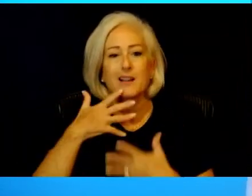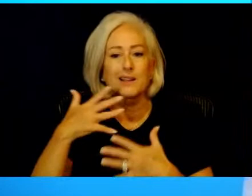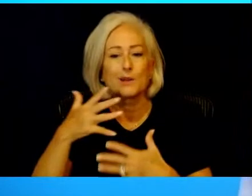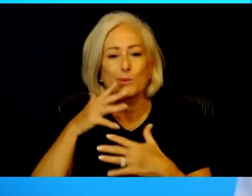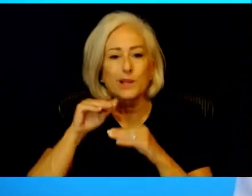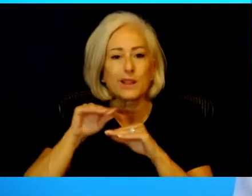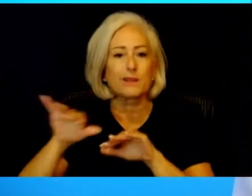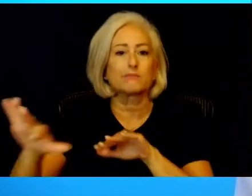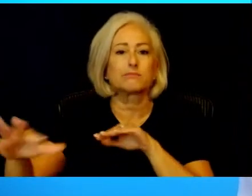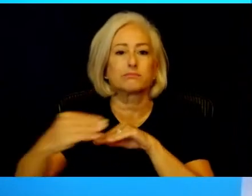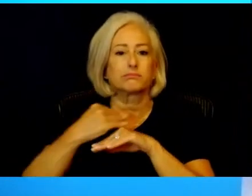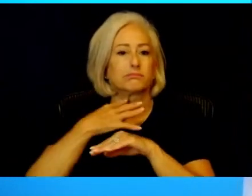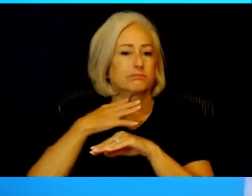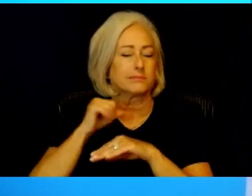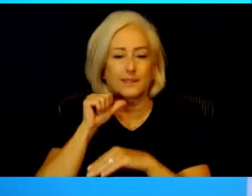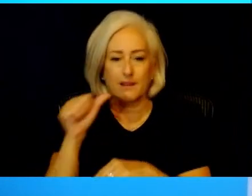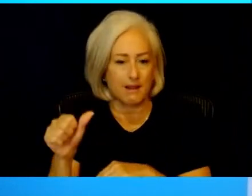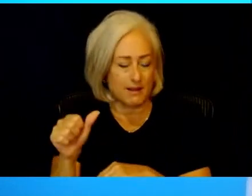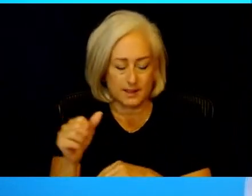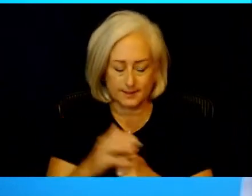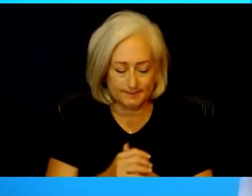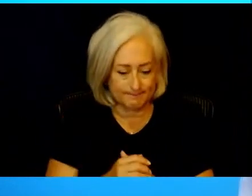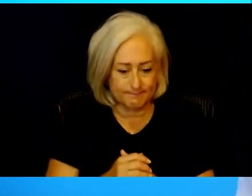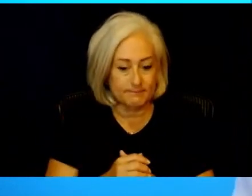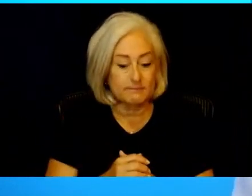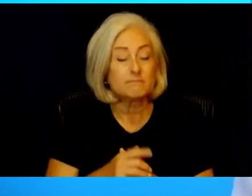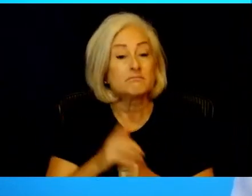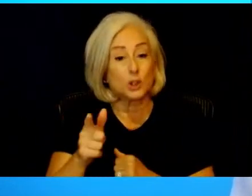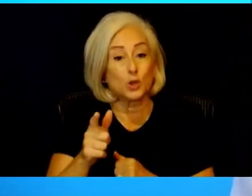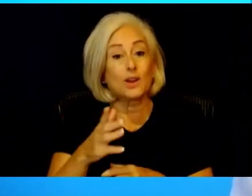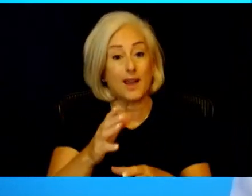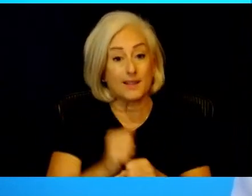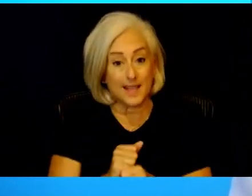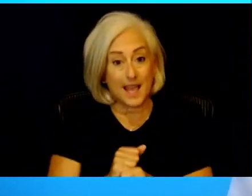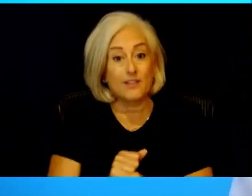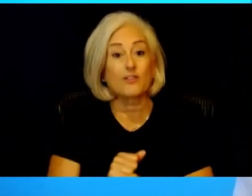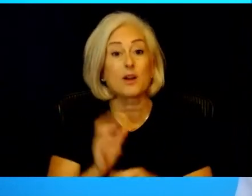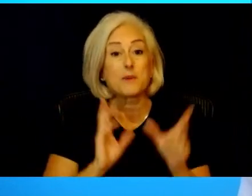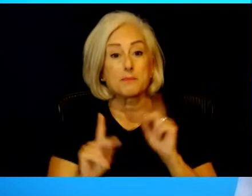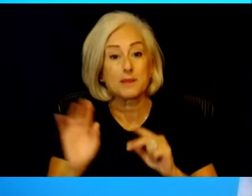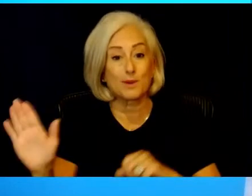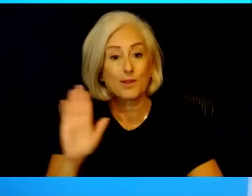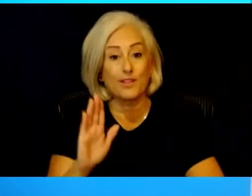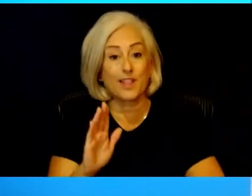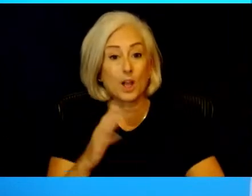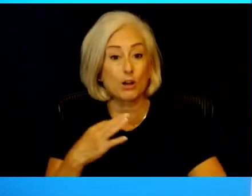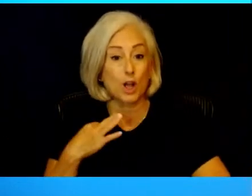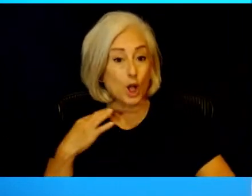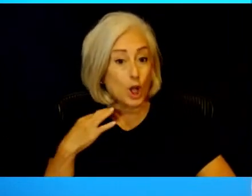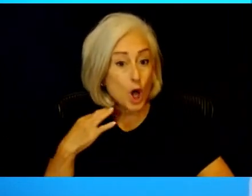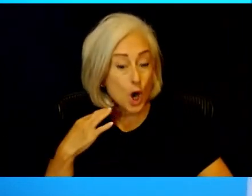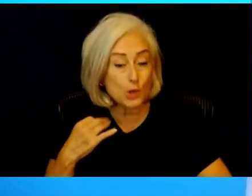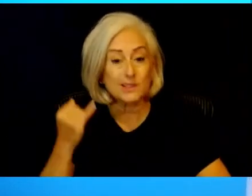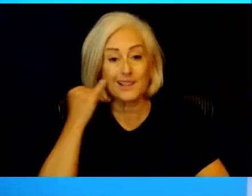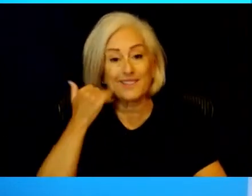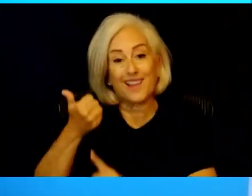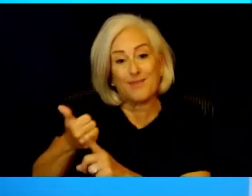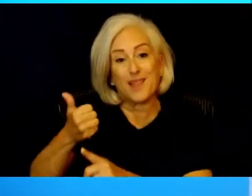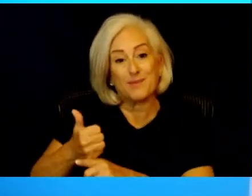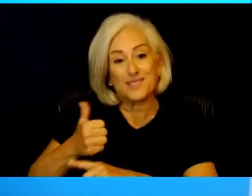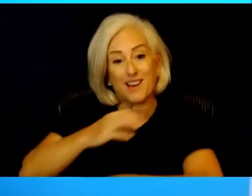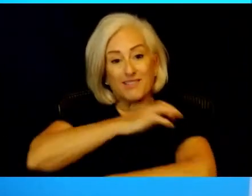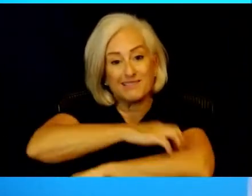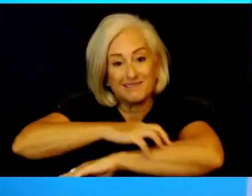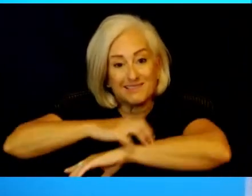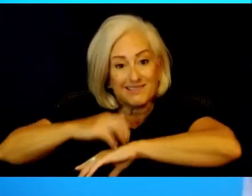transmission. Again, you can also get it from people's clothes or bedding if they have had open wounds and that virus or that drainage